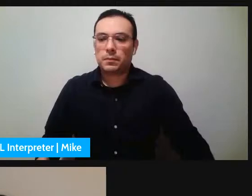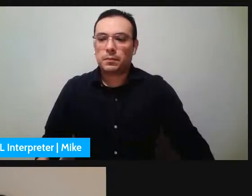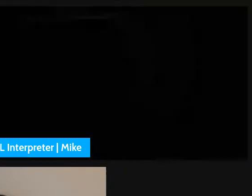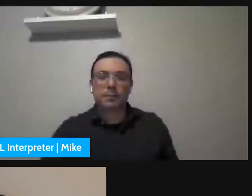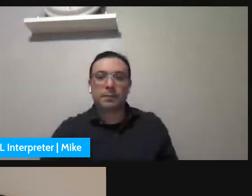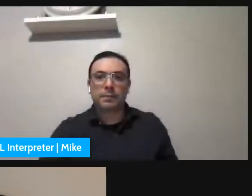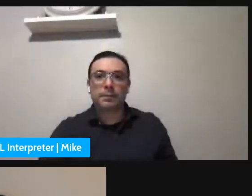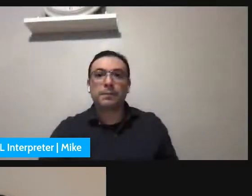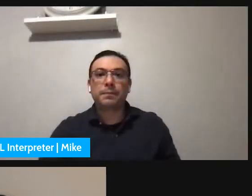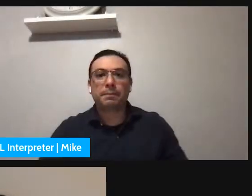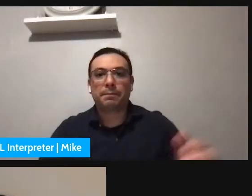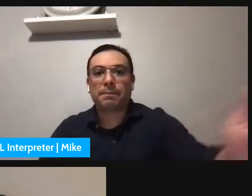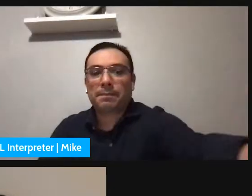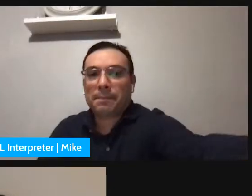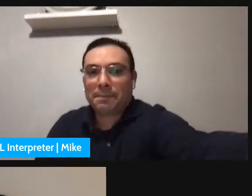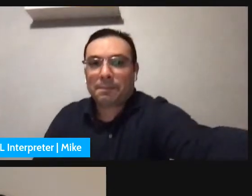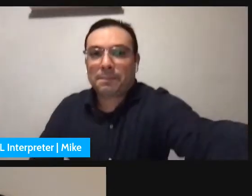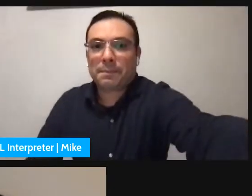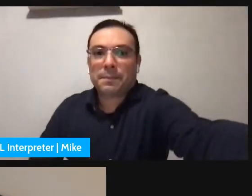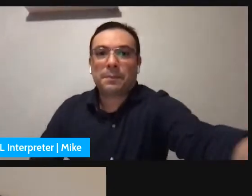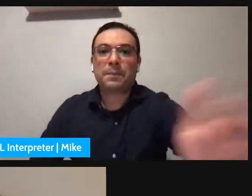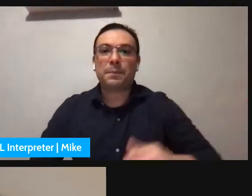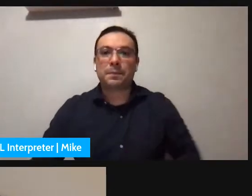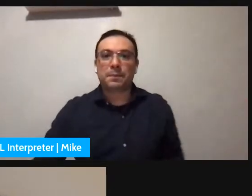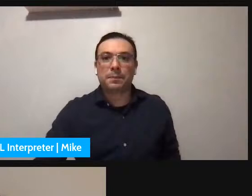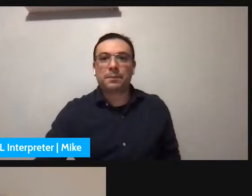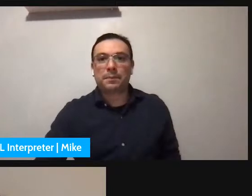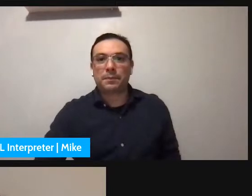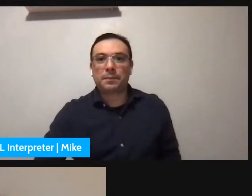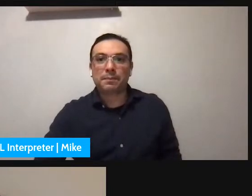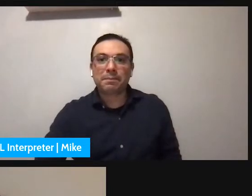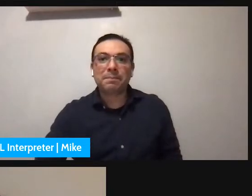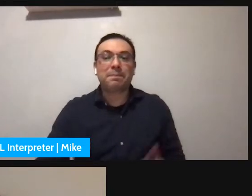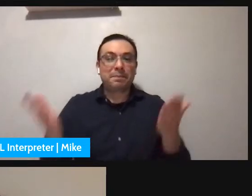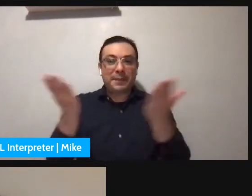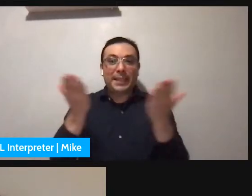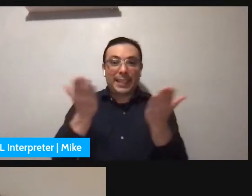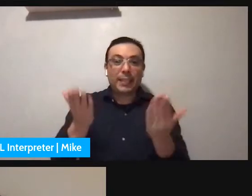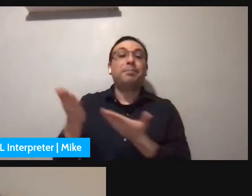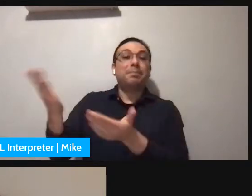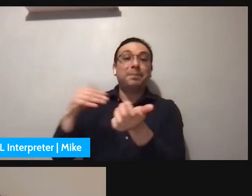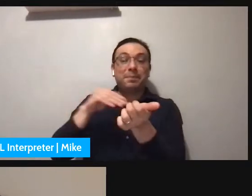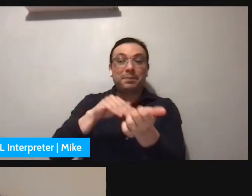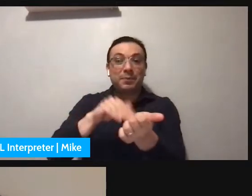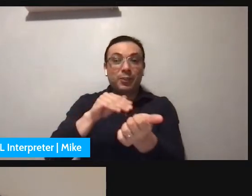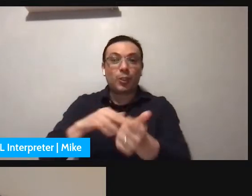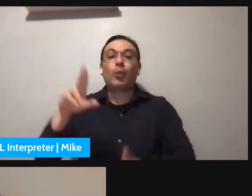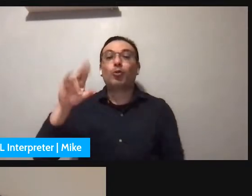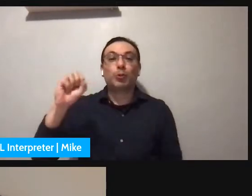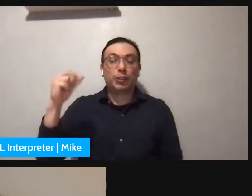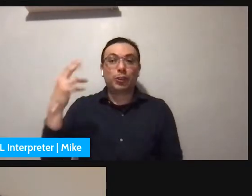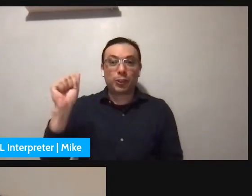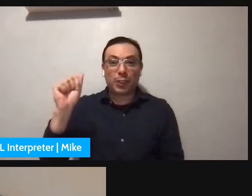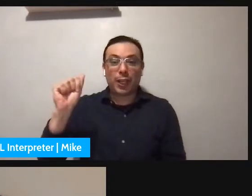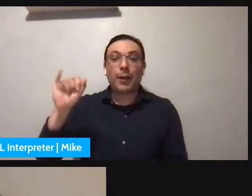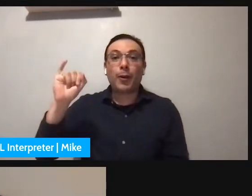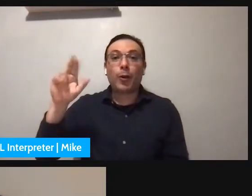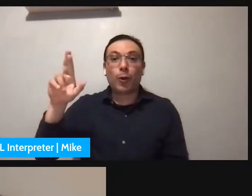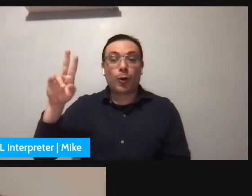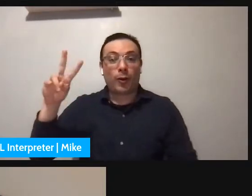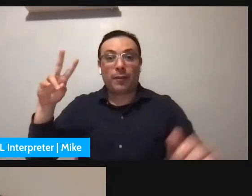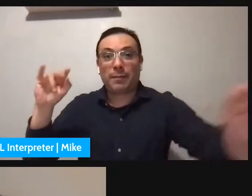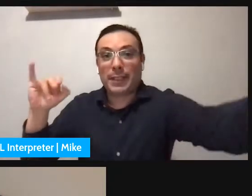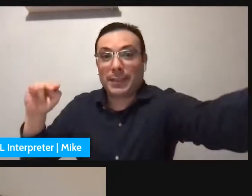to introduce a friend of mine. Her name is Dr. Risha Irvin. And Risha is an